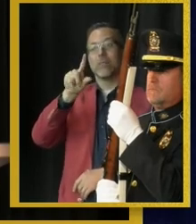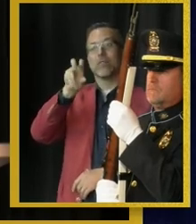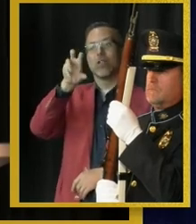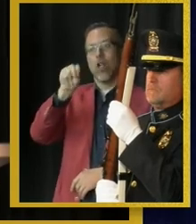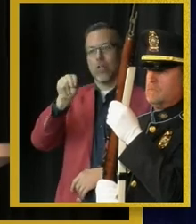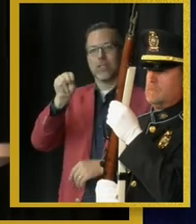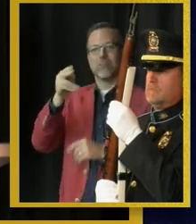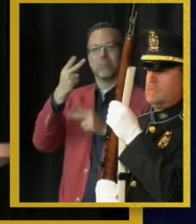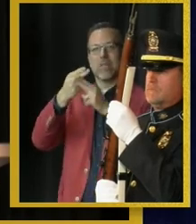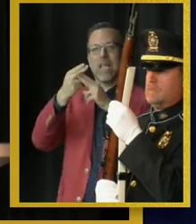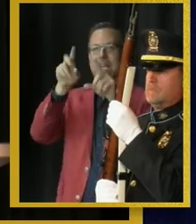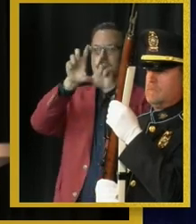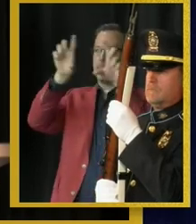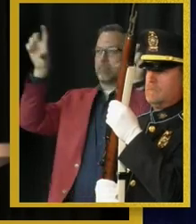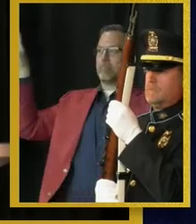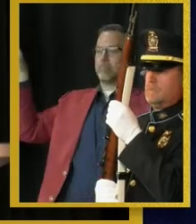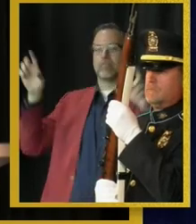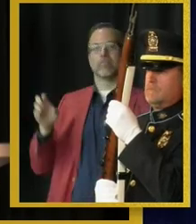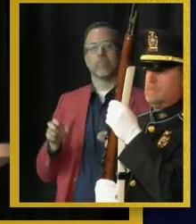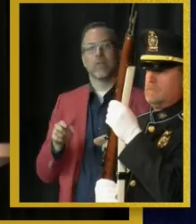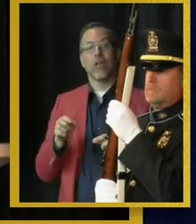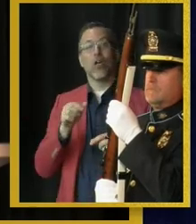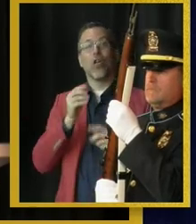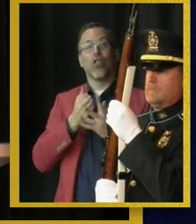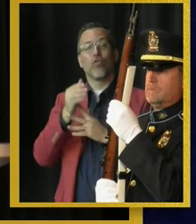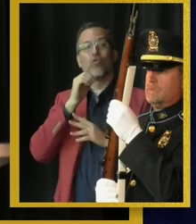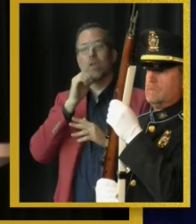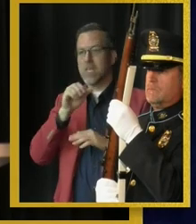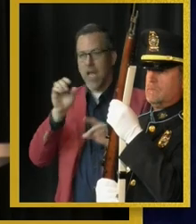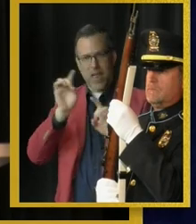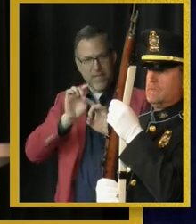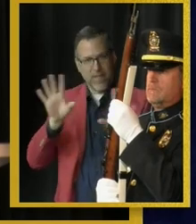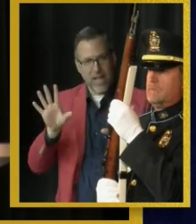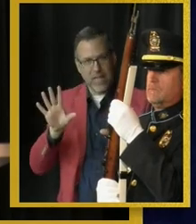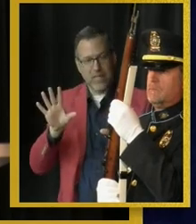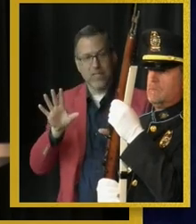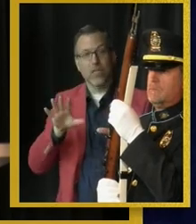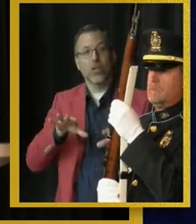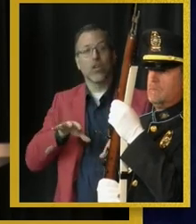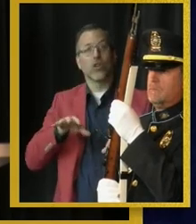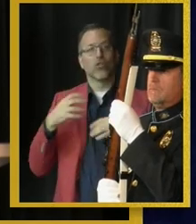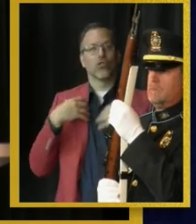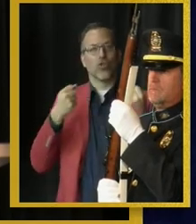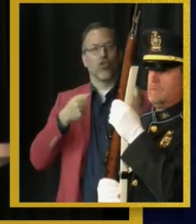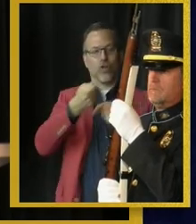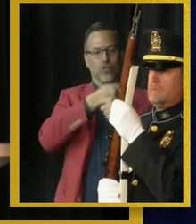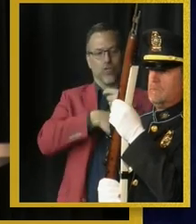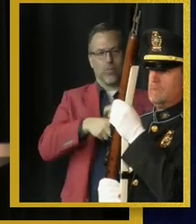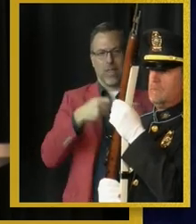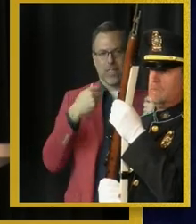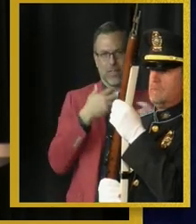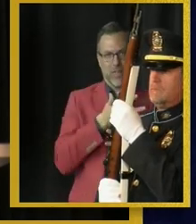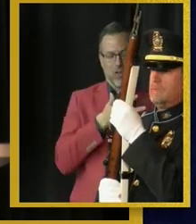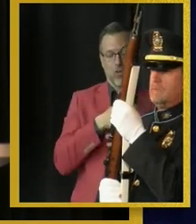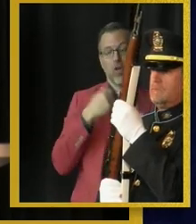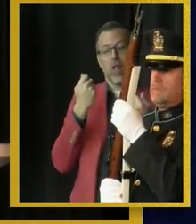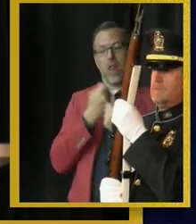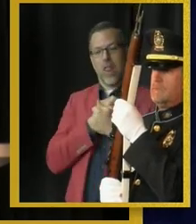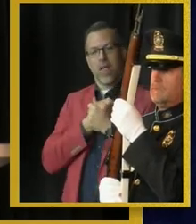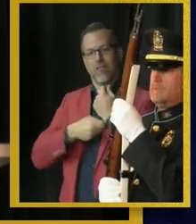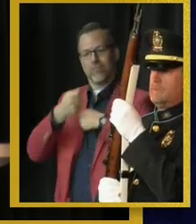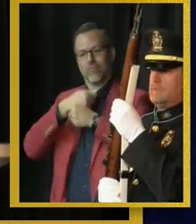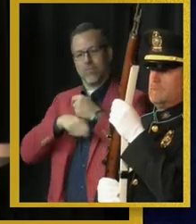them. Through nonviolence, courage displaces fear. Love transforms